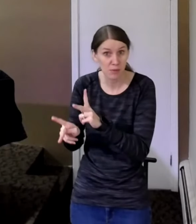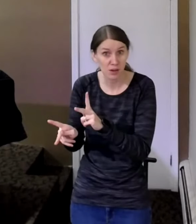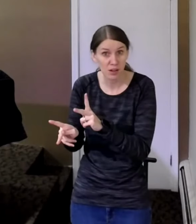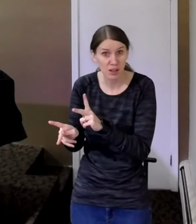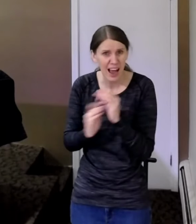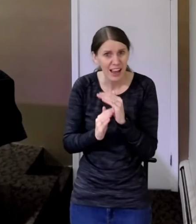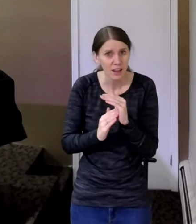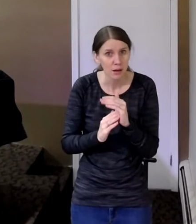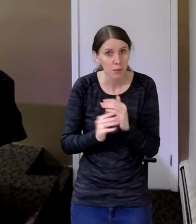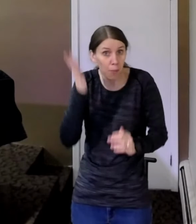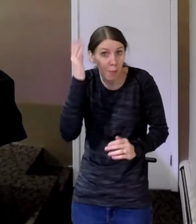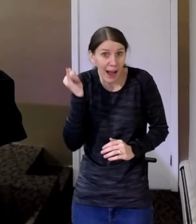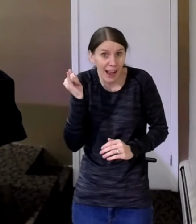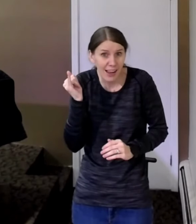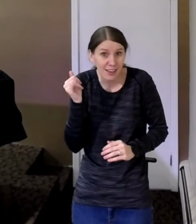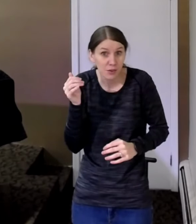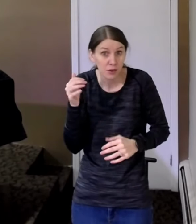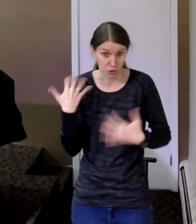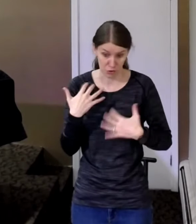you're afraid you might quit?